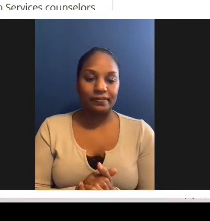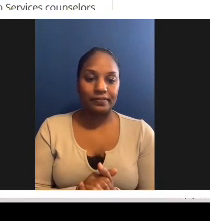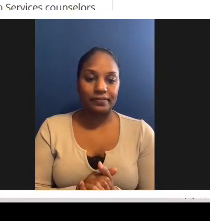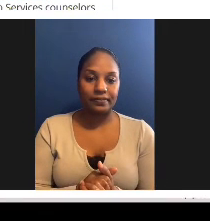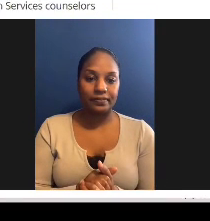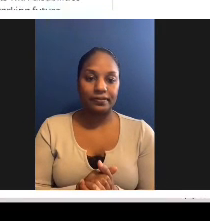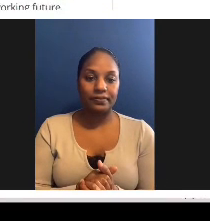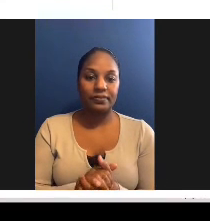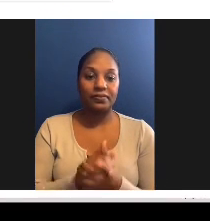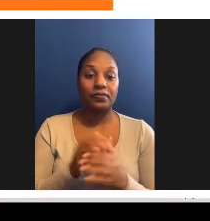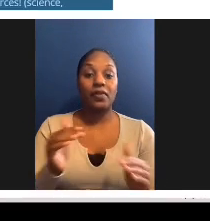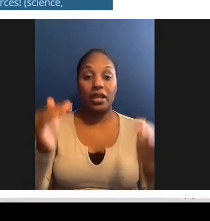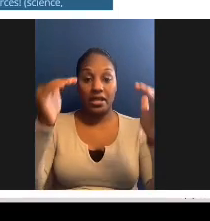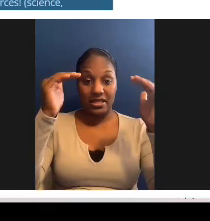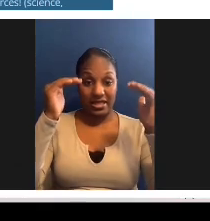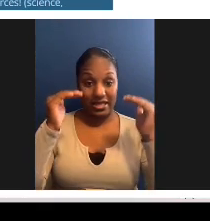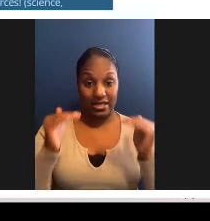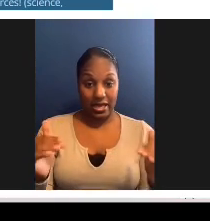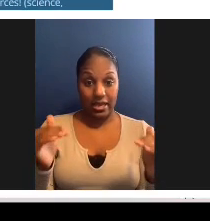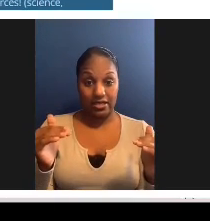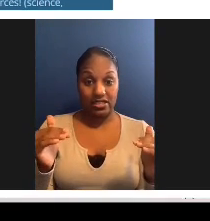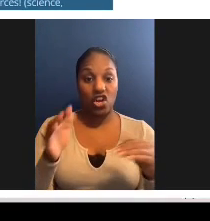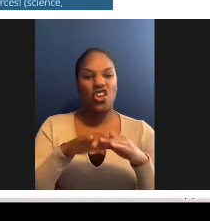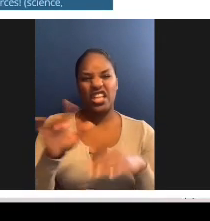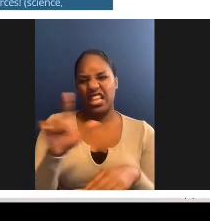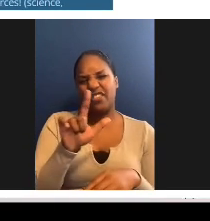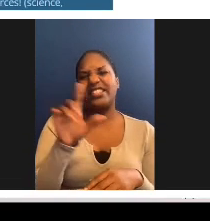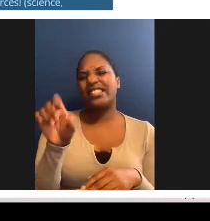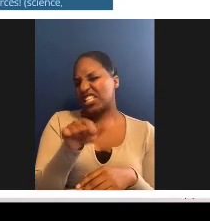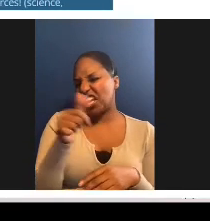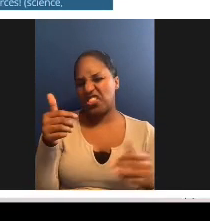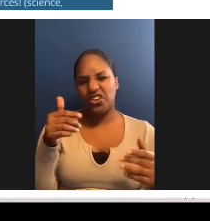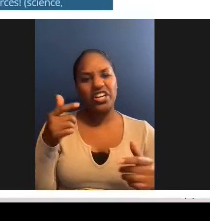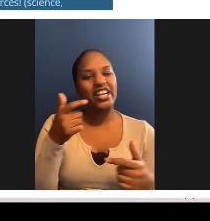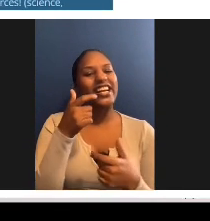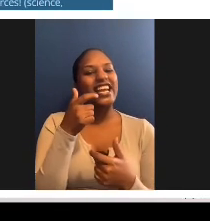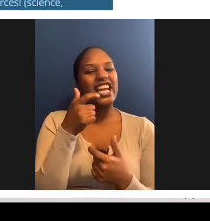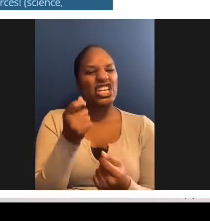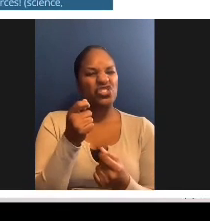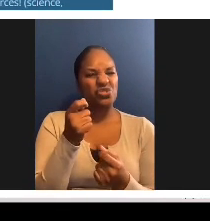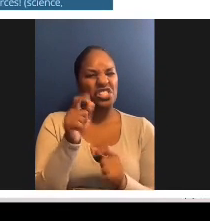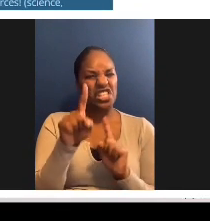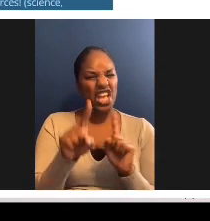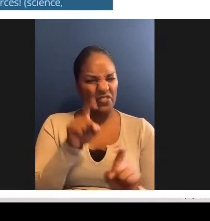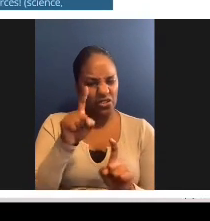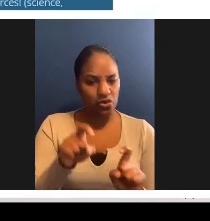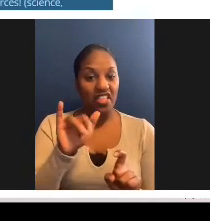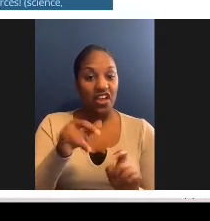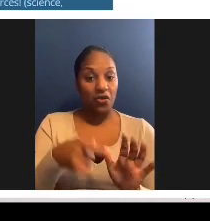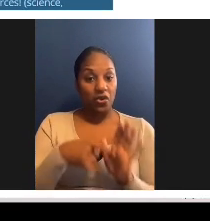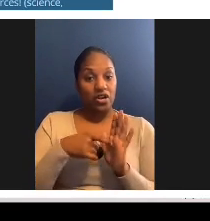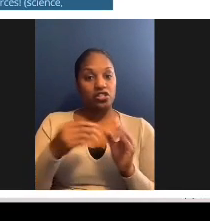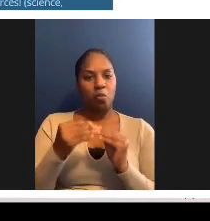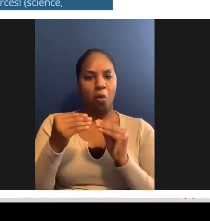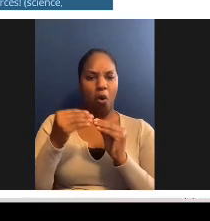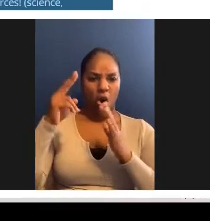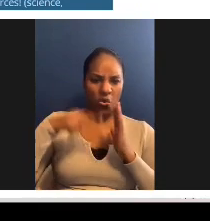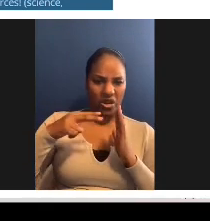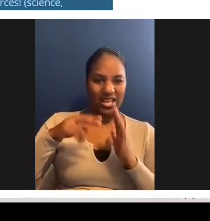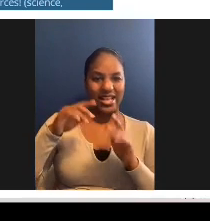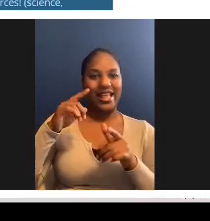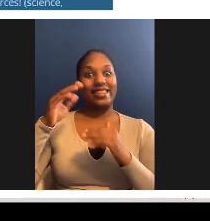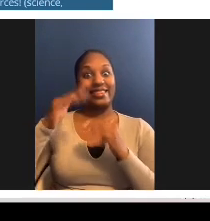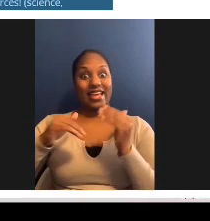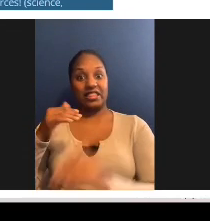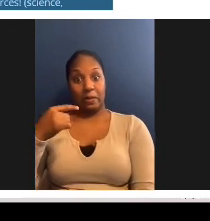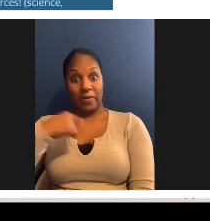The next section on the left, this is just another interest inventory. This one requires more reading than the Me, Not Me, which is